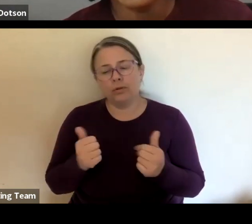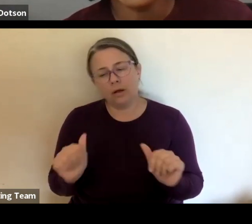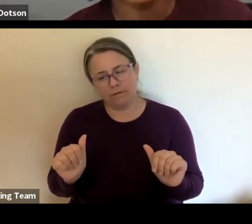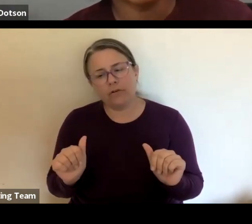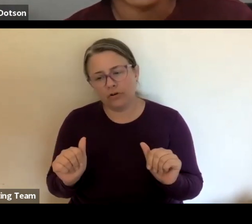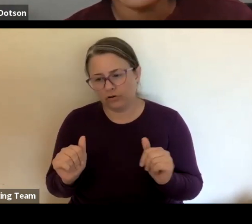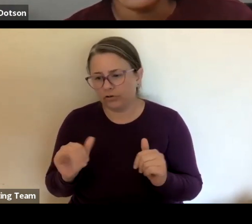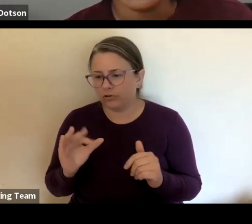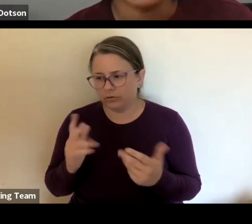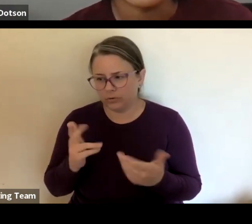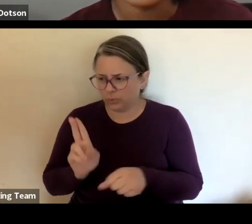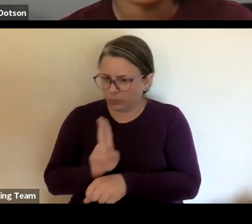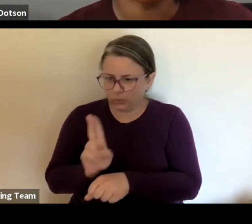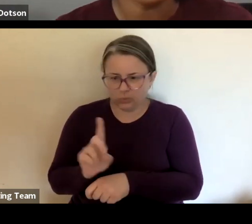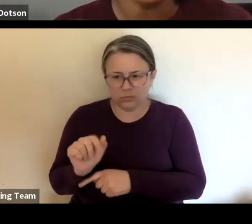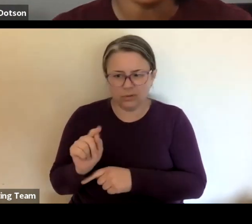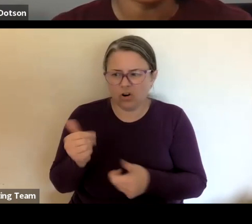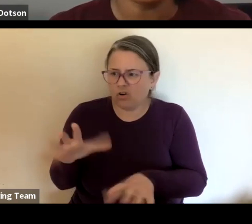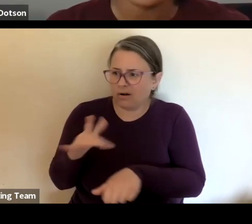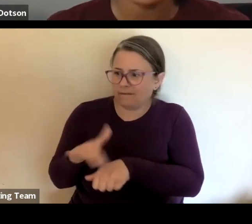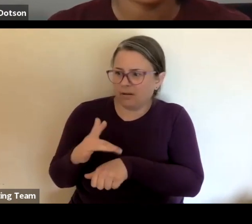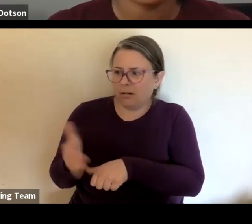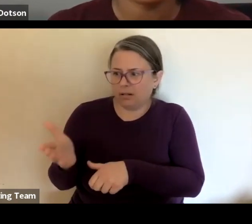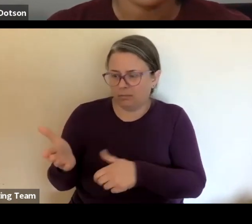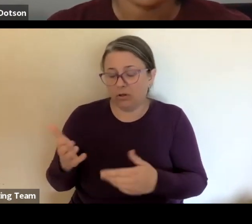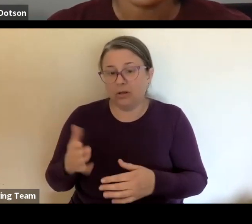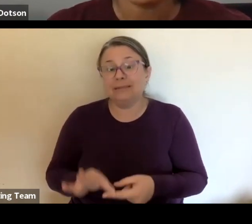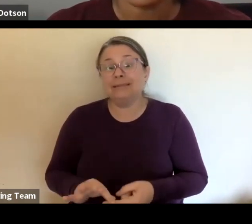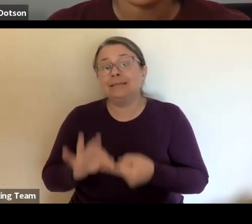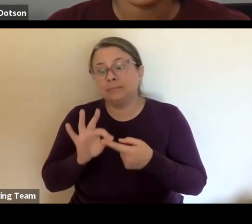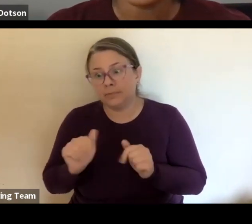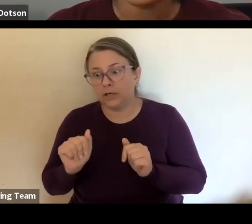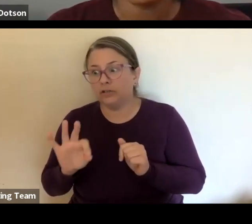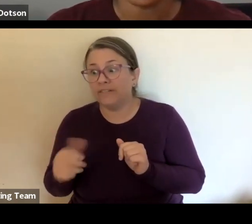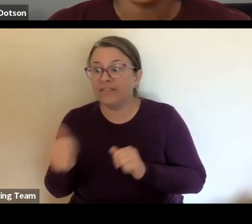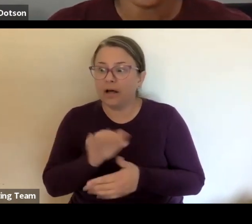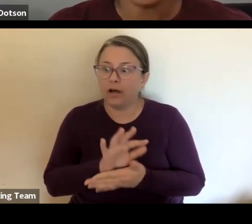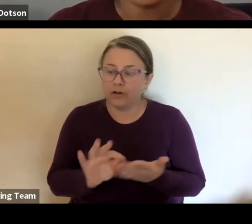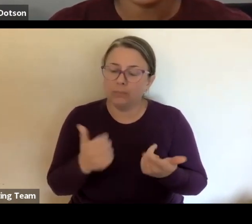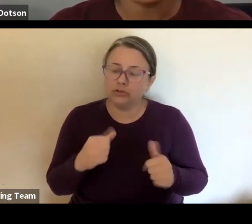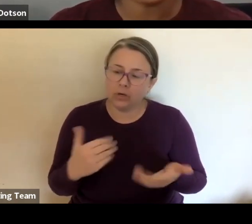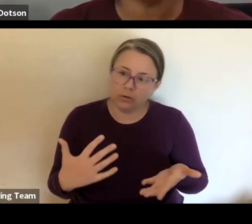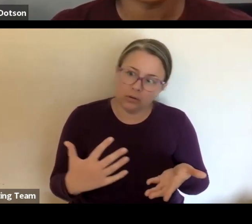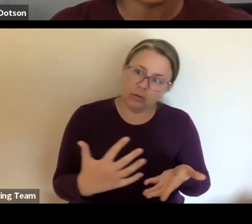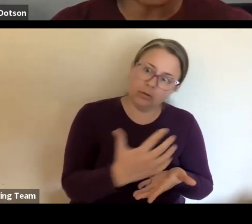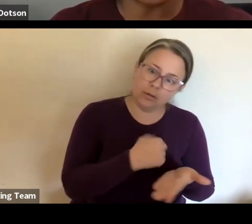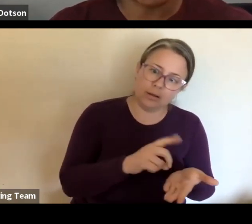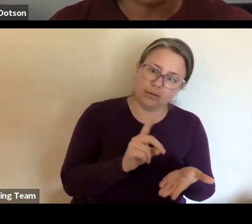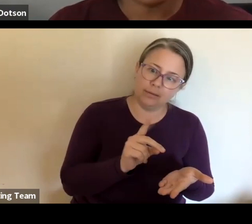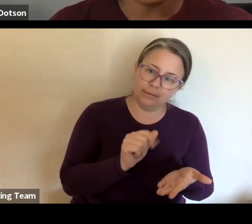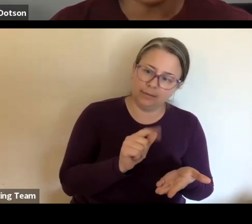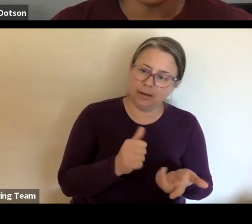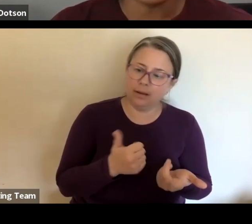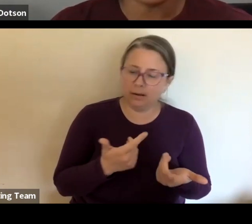ourselves. And then at the very least, like I said, the first two sets of recommendations I know can be